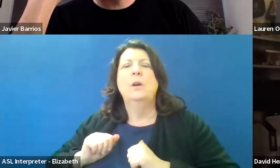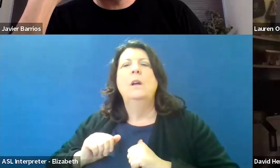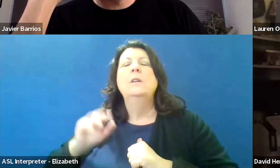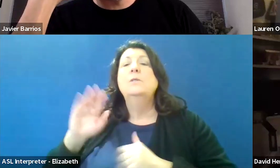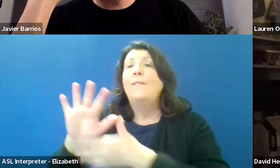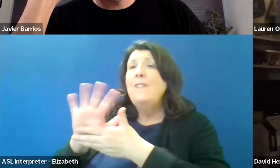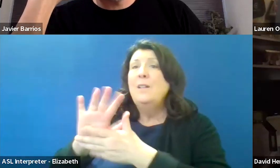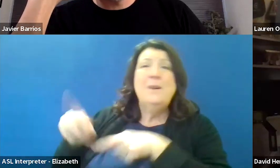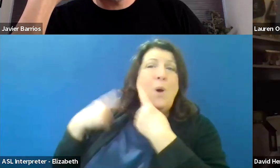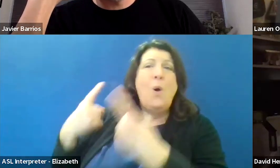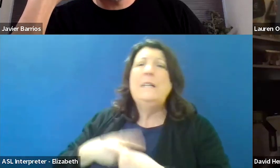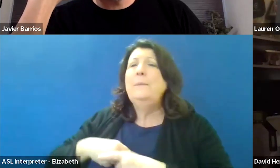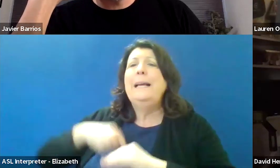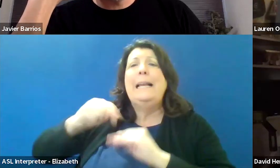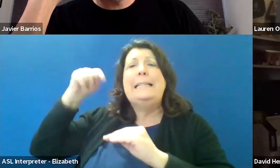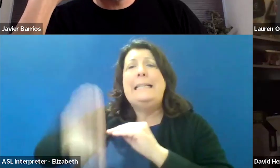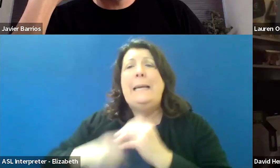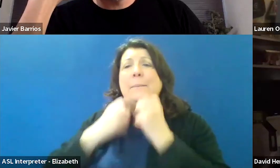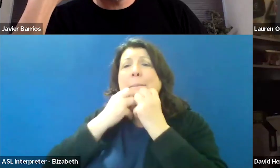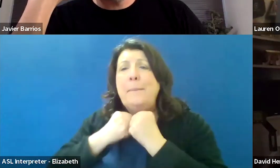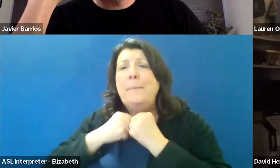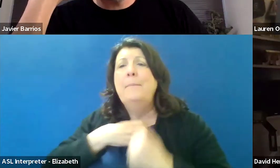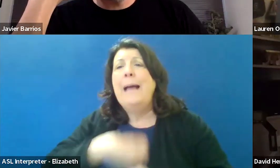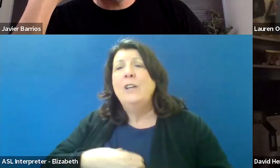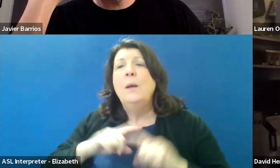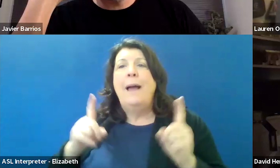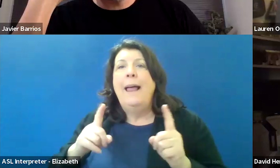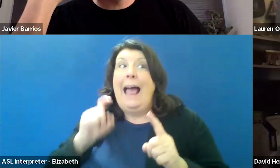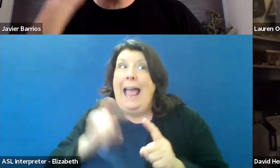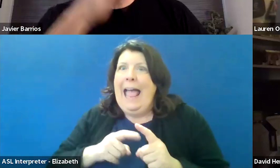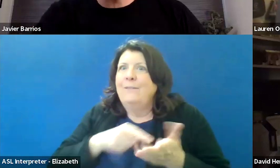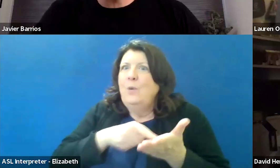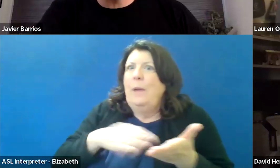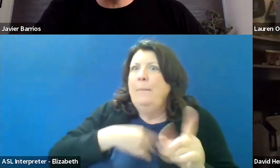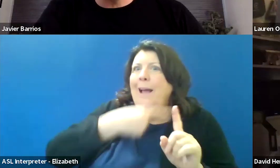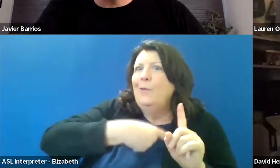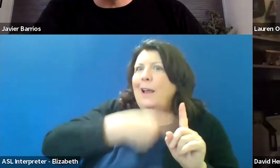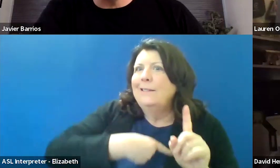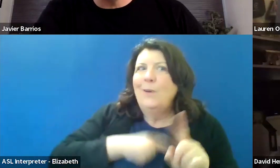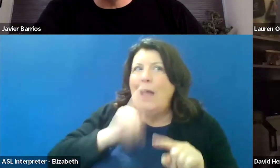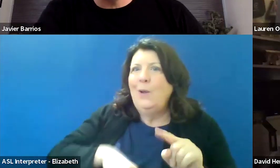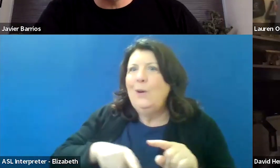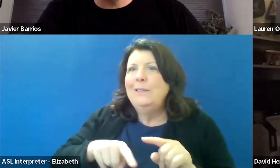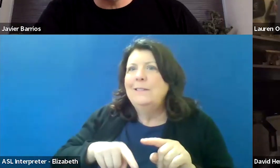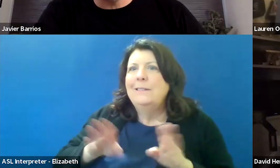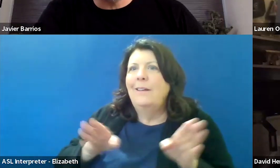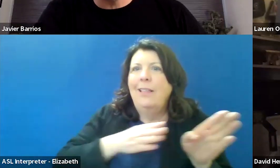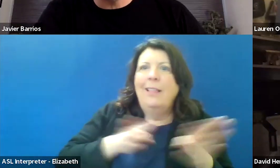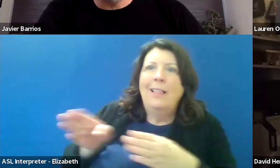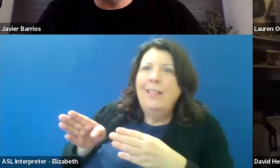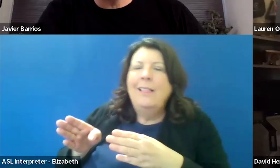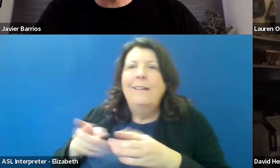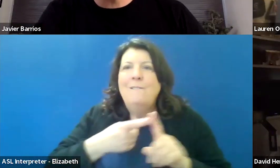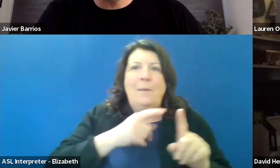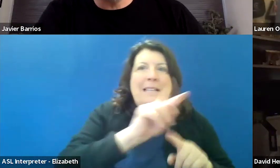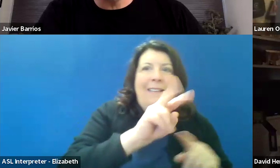passion, but I couldn't quite, I had to make the rent, so I kind of couldn't really take the time away from my TV work, I thought. And I